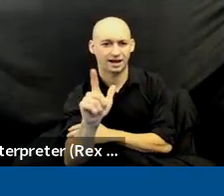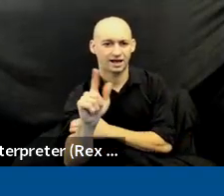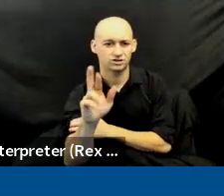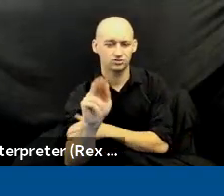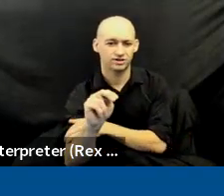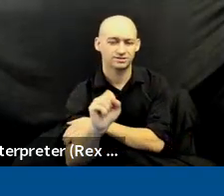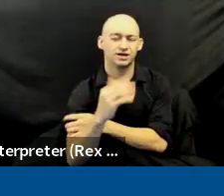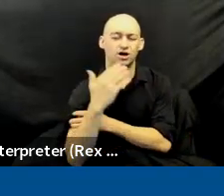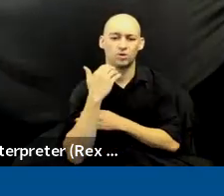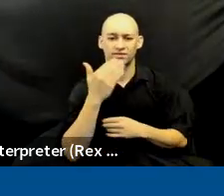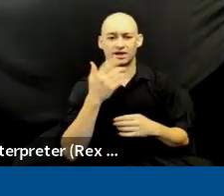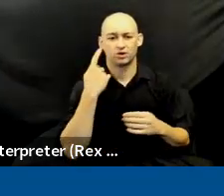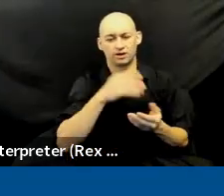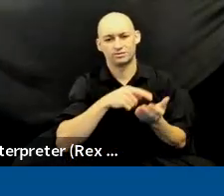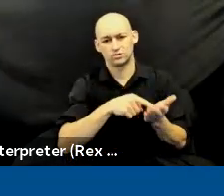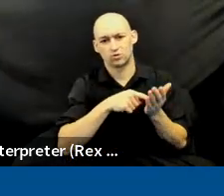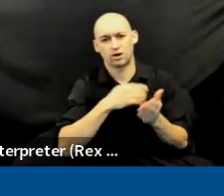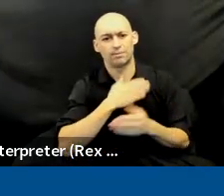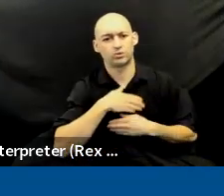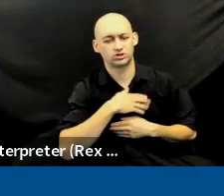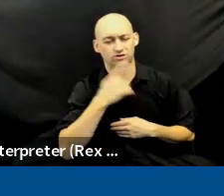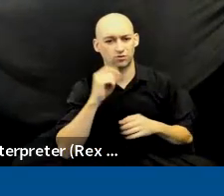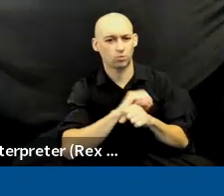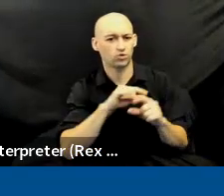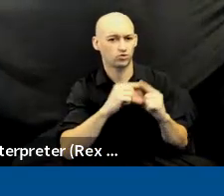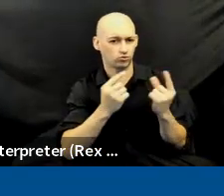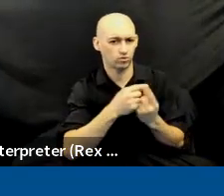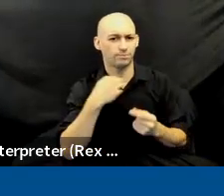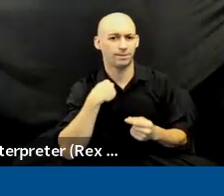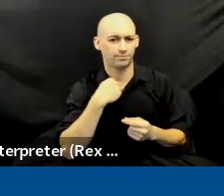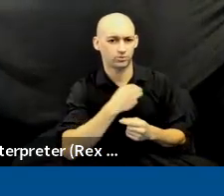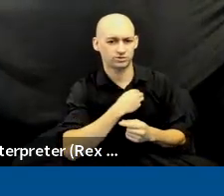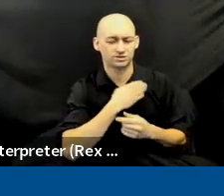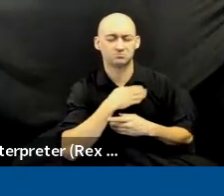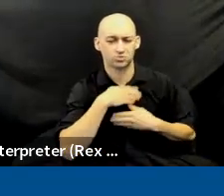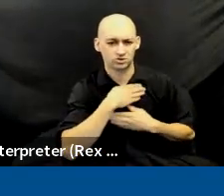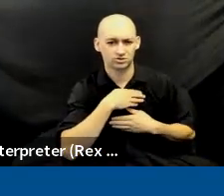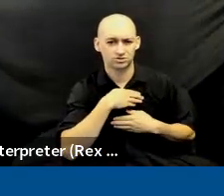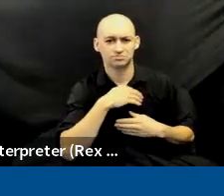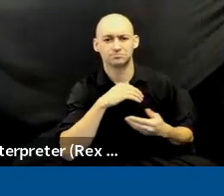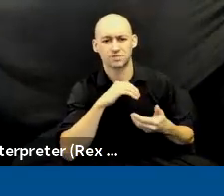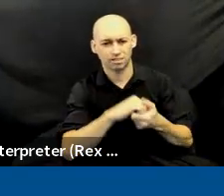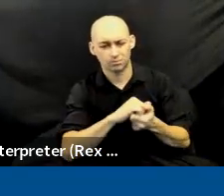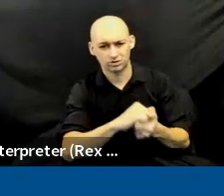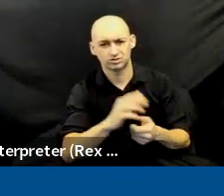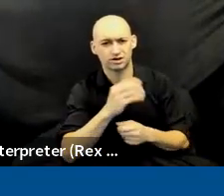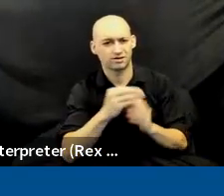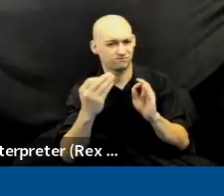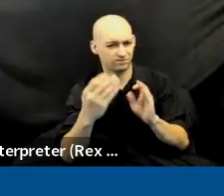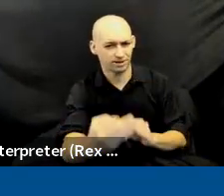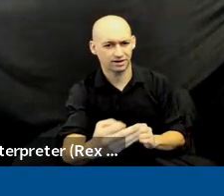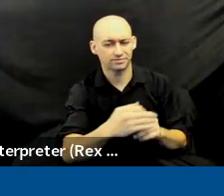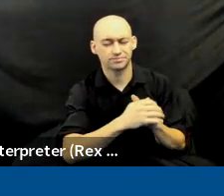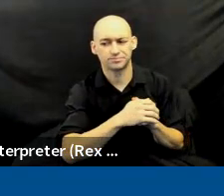to thank and show appreciation for our work group members for their participation, collaboration, and feedback. Now, we